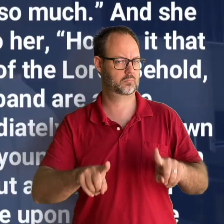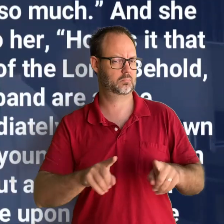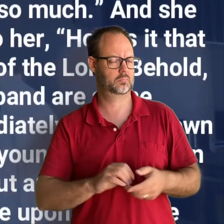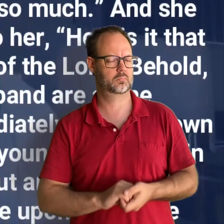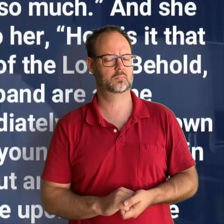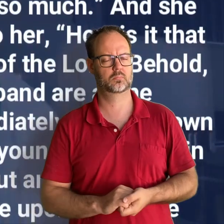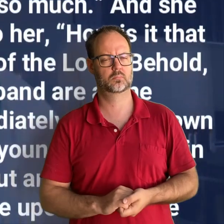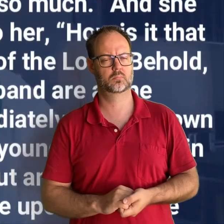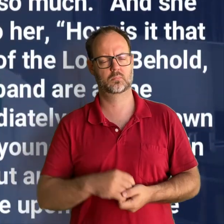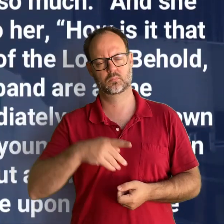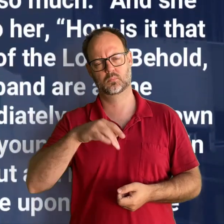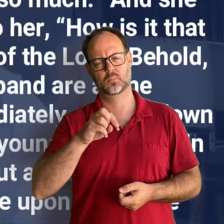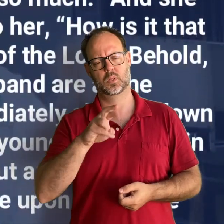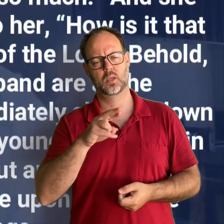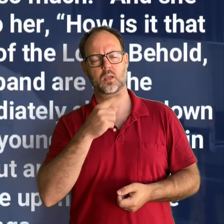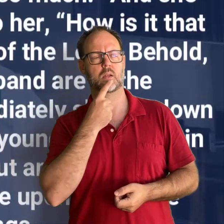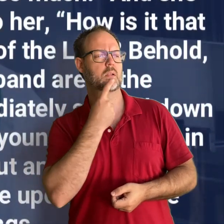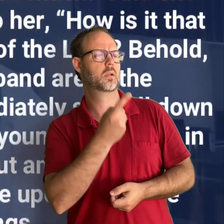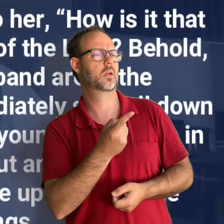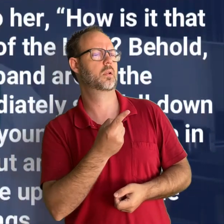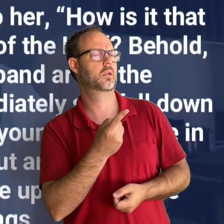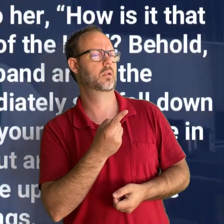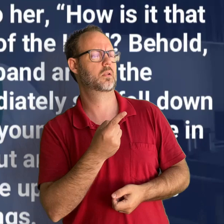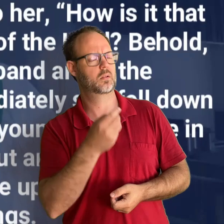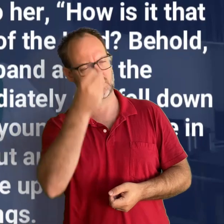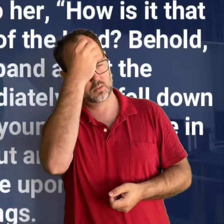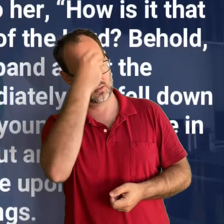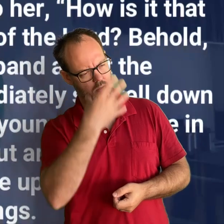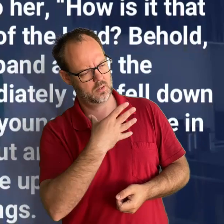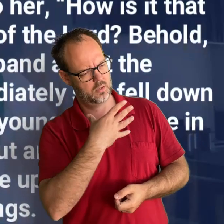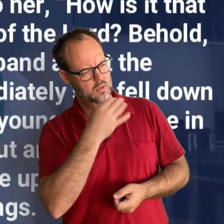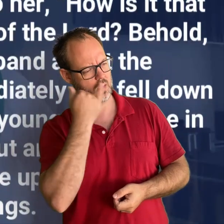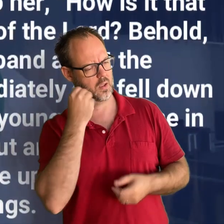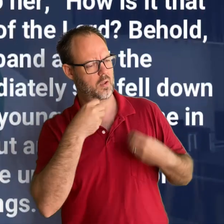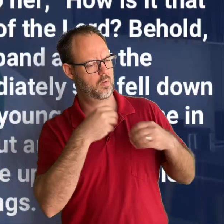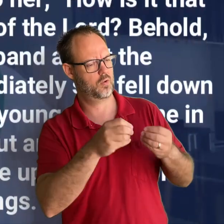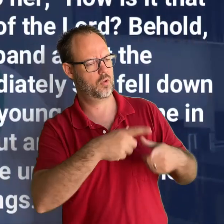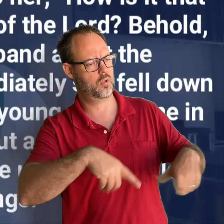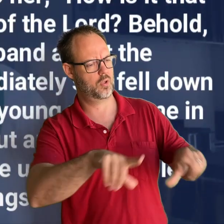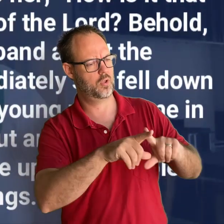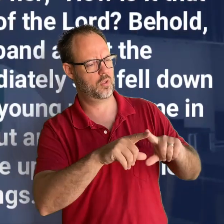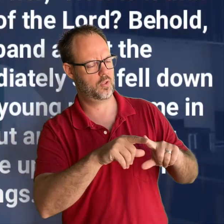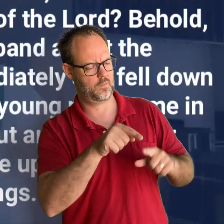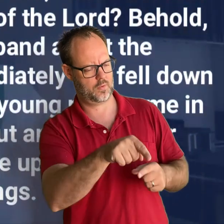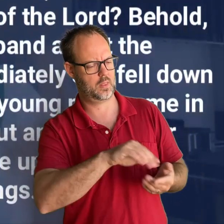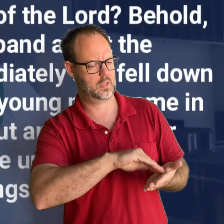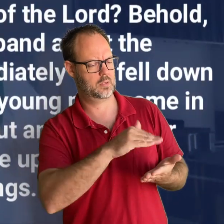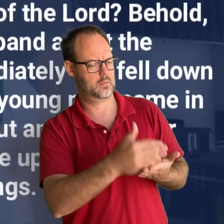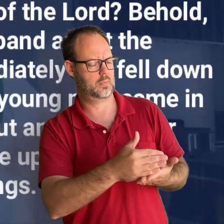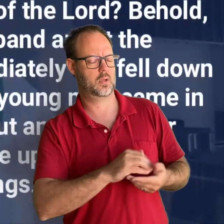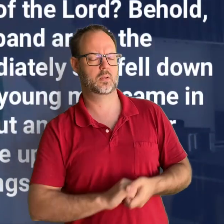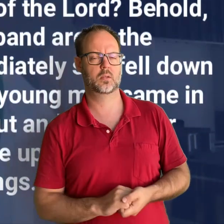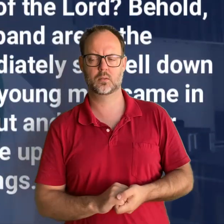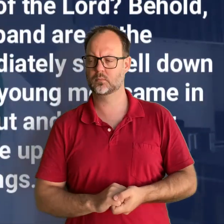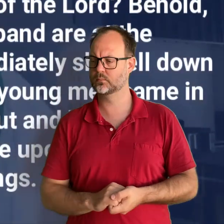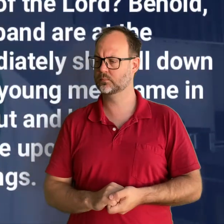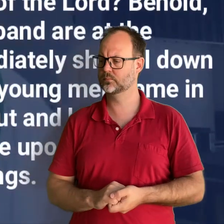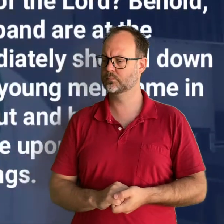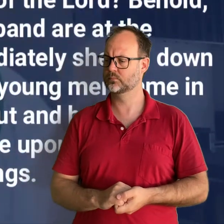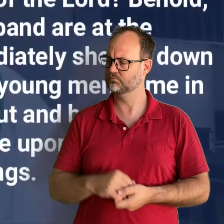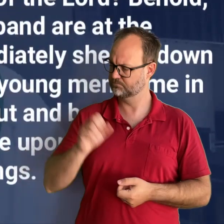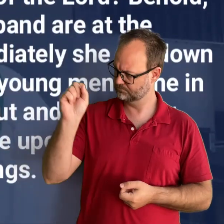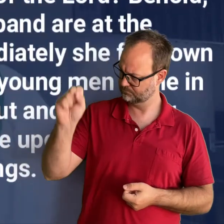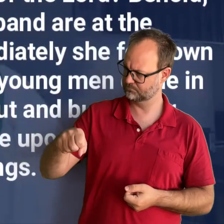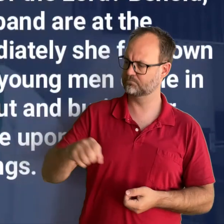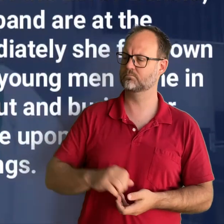happened. And Peter said to her, tell me whether you sold the land for so much. And she